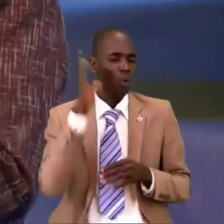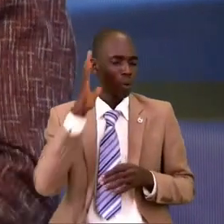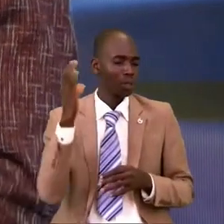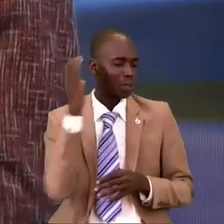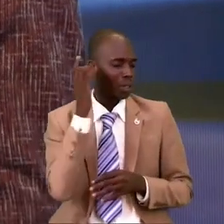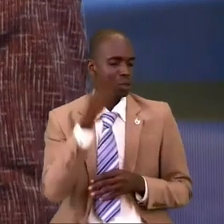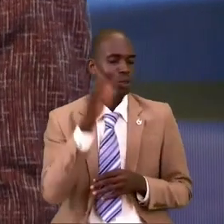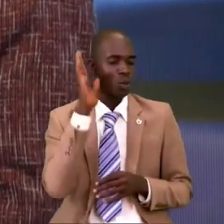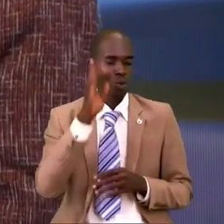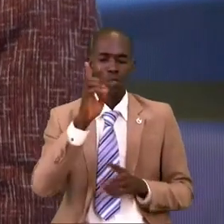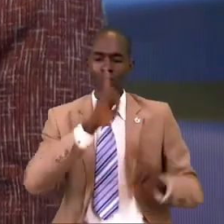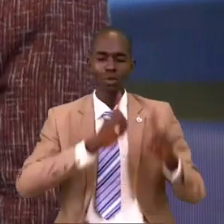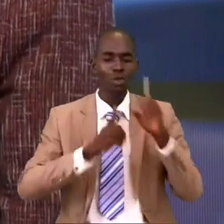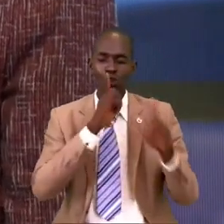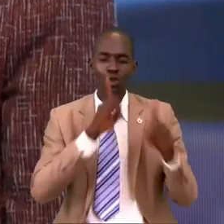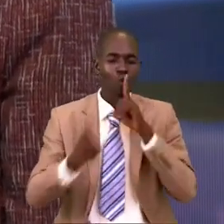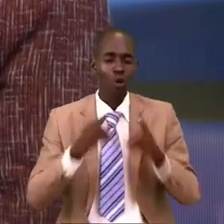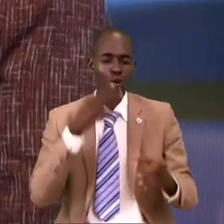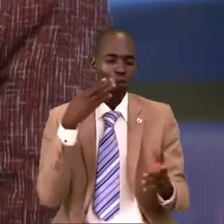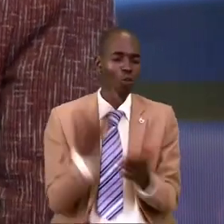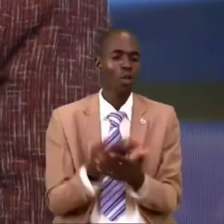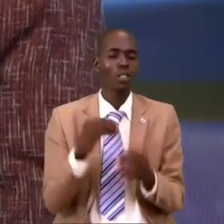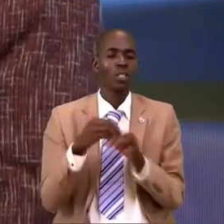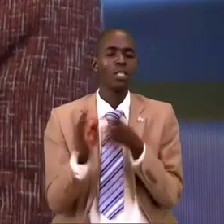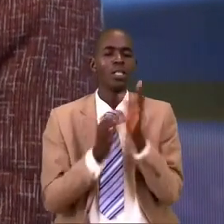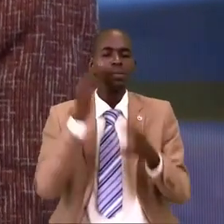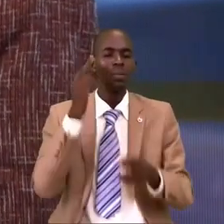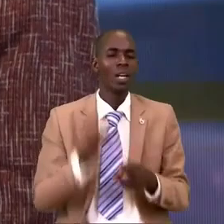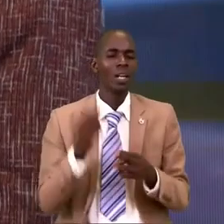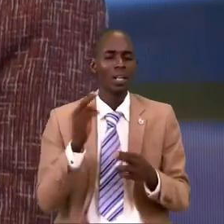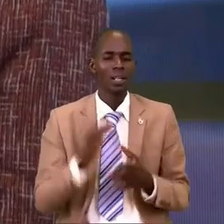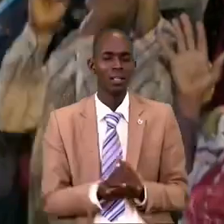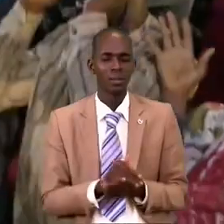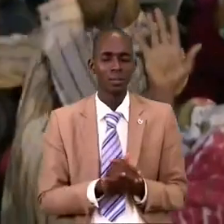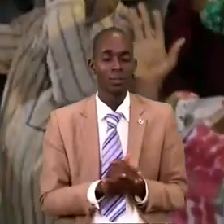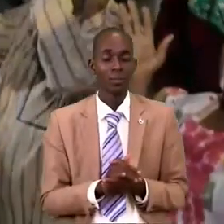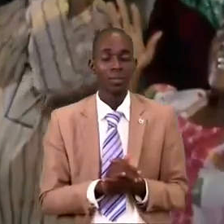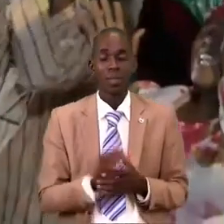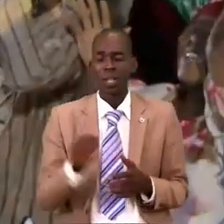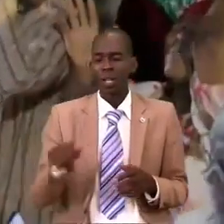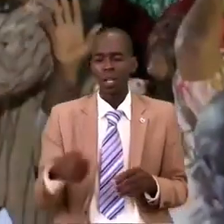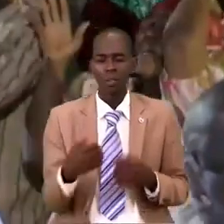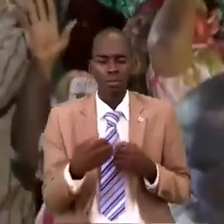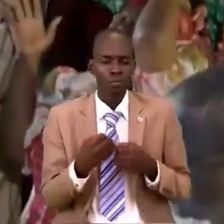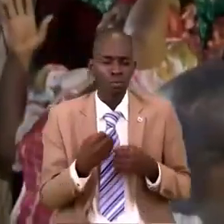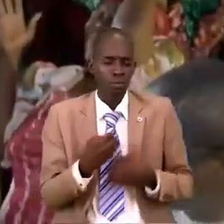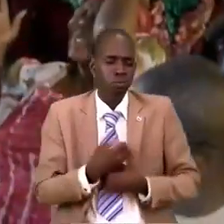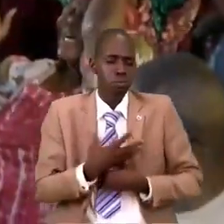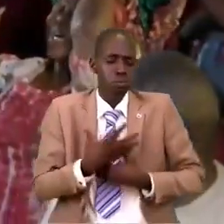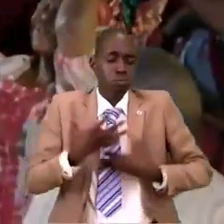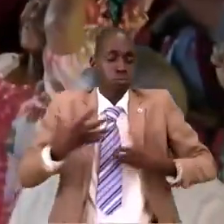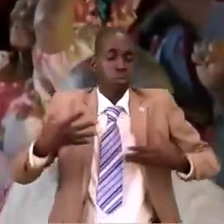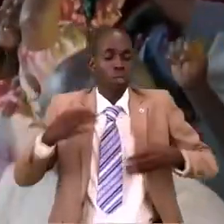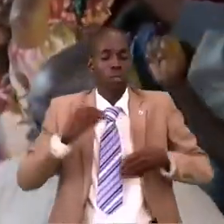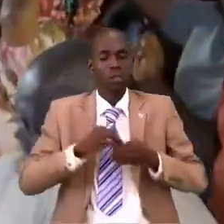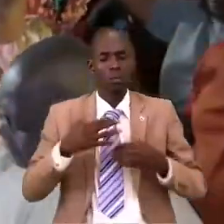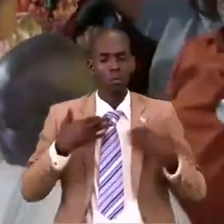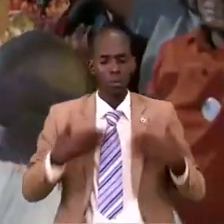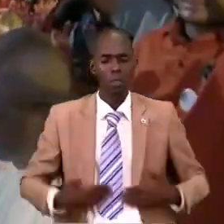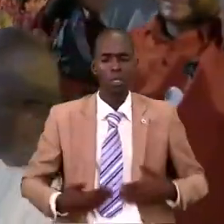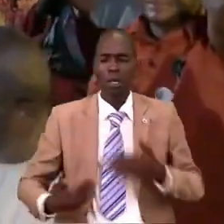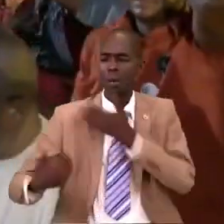body, hunchback, I command you, come out in Jesus' name. Swelling of